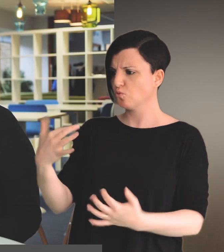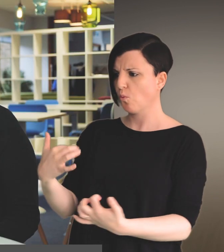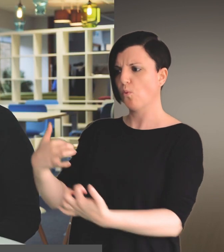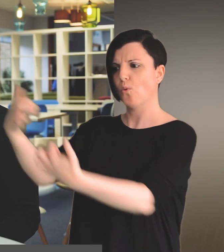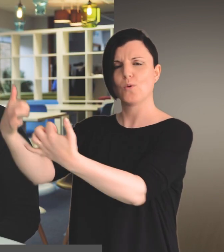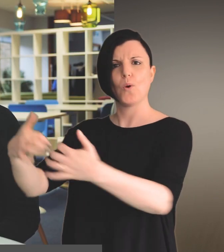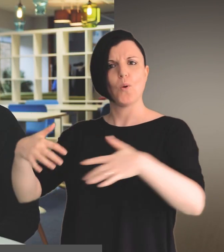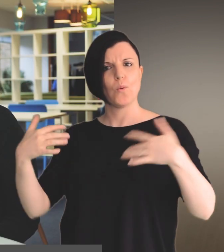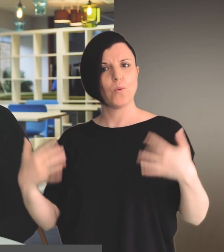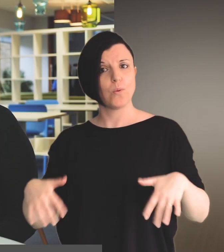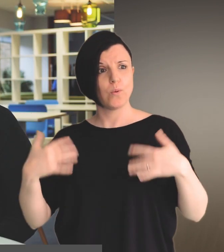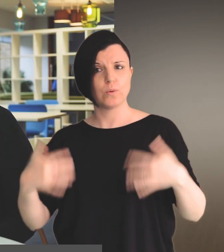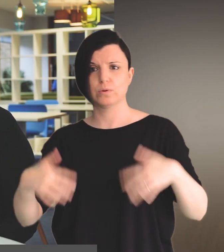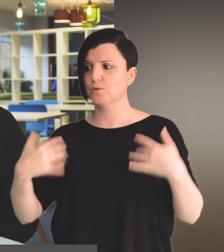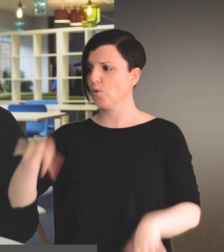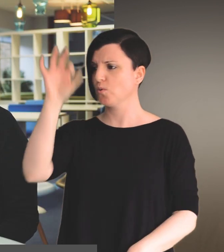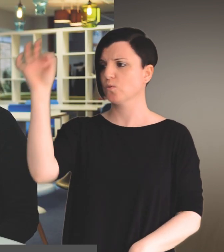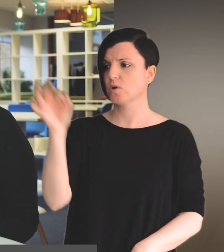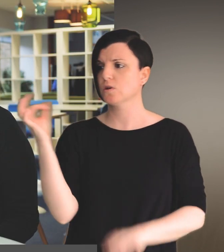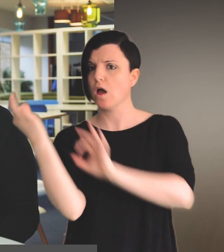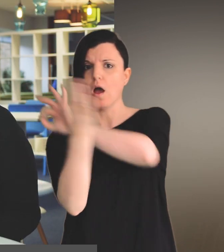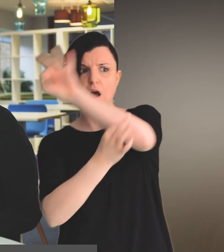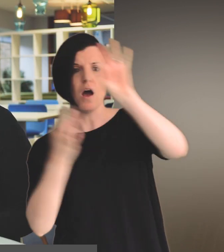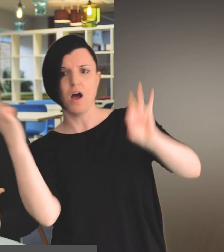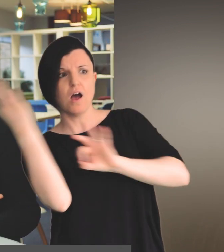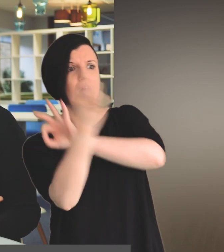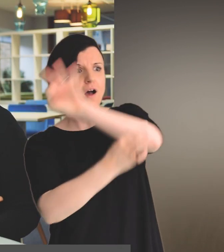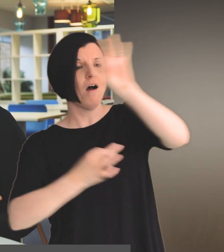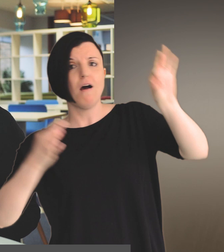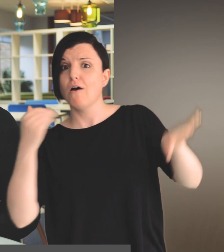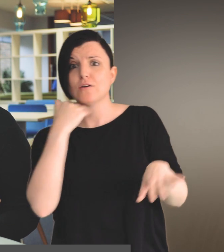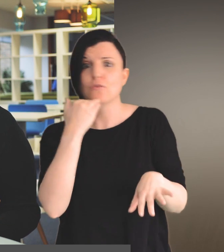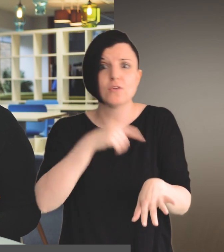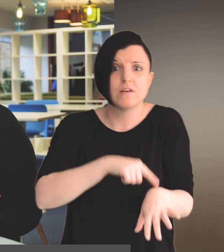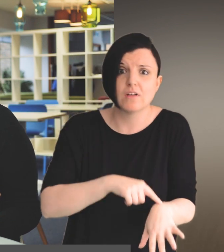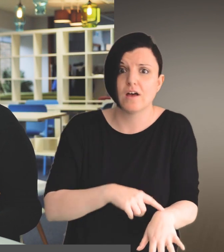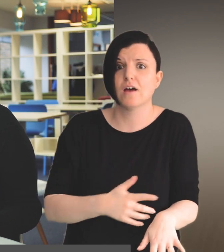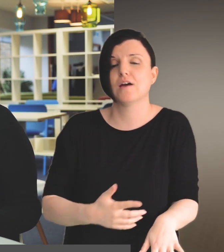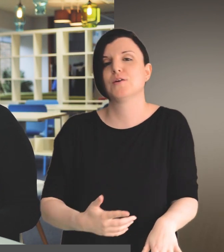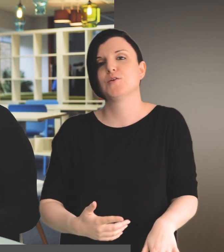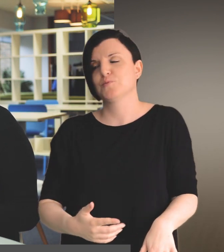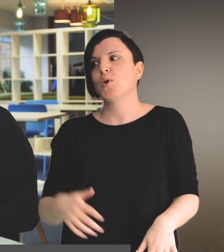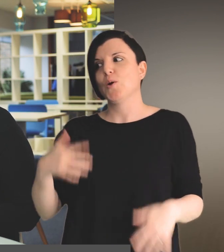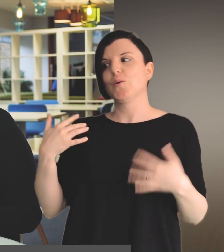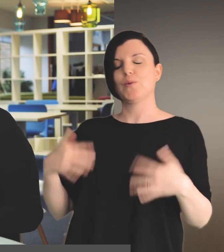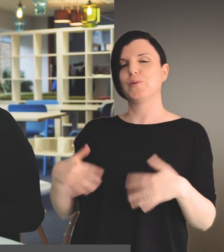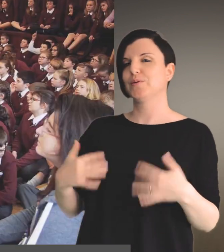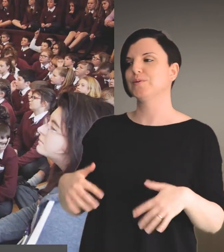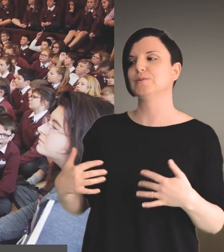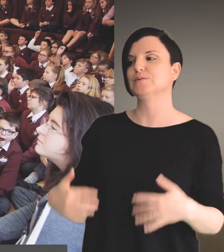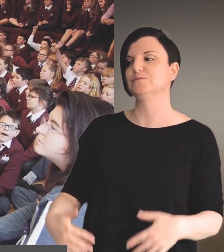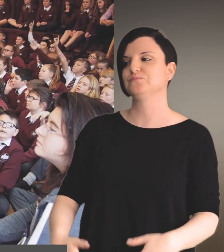many questions that they all wanted to ask the ensemble that we just didn't have enough time to answer them all. But we got some really,